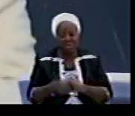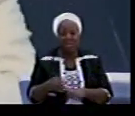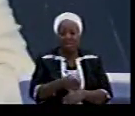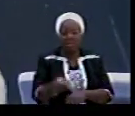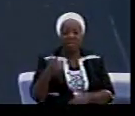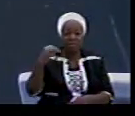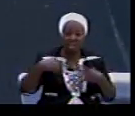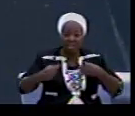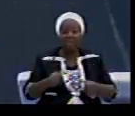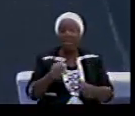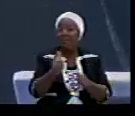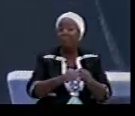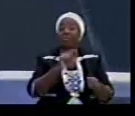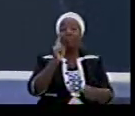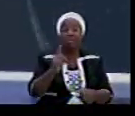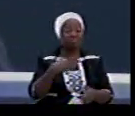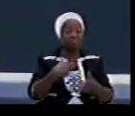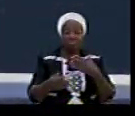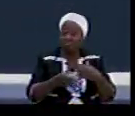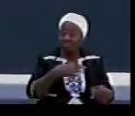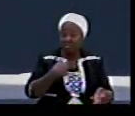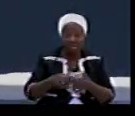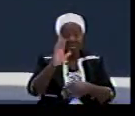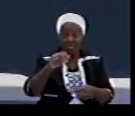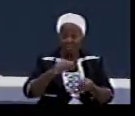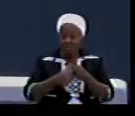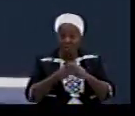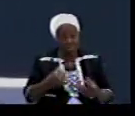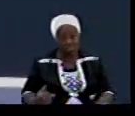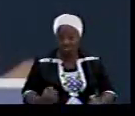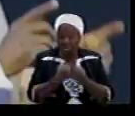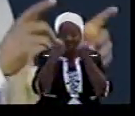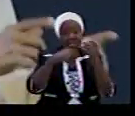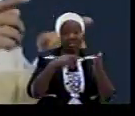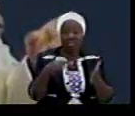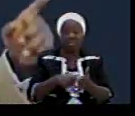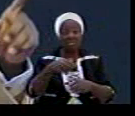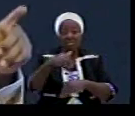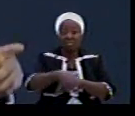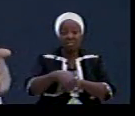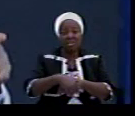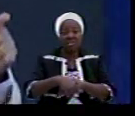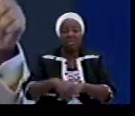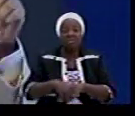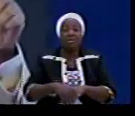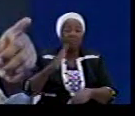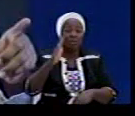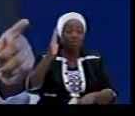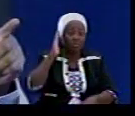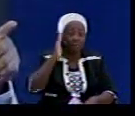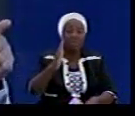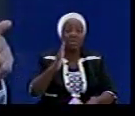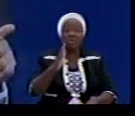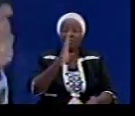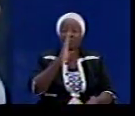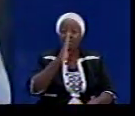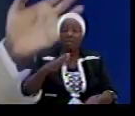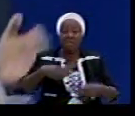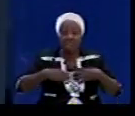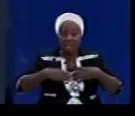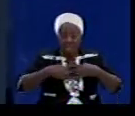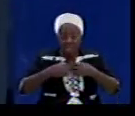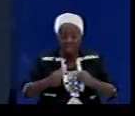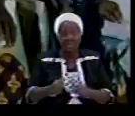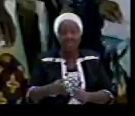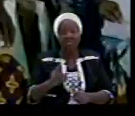And whatever your problem or challenge may be tonight, we will be healed, everyone,